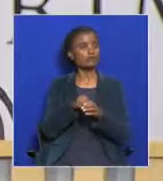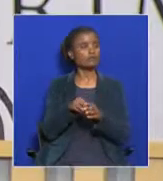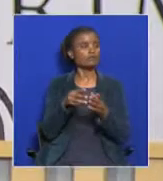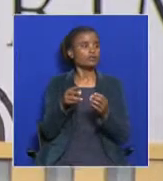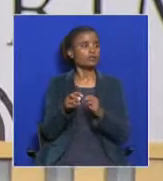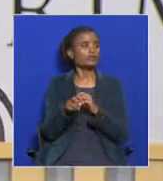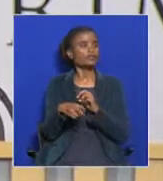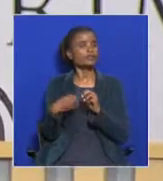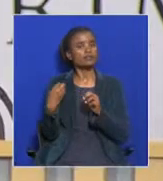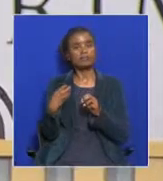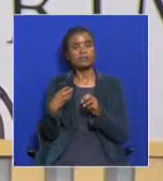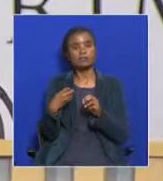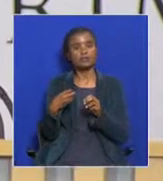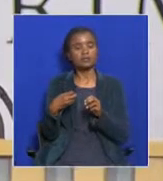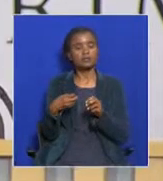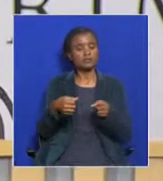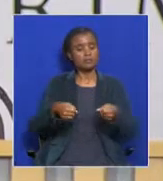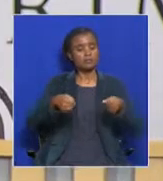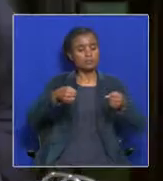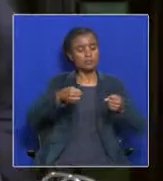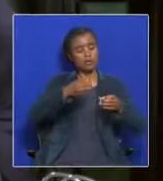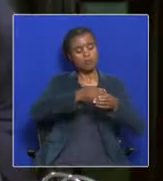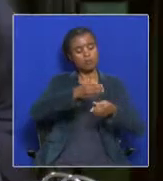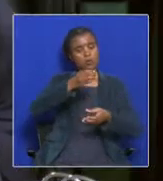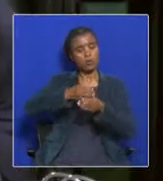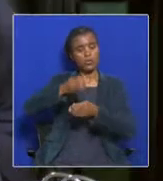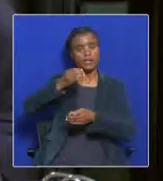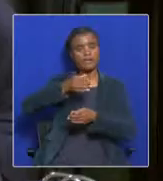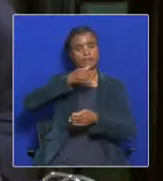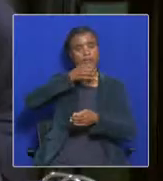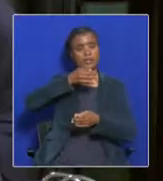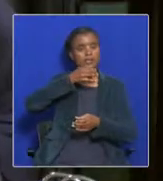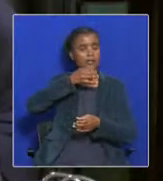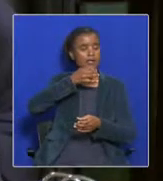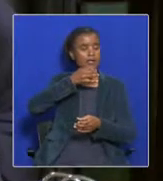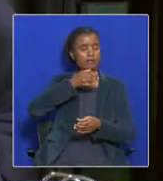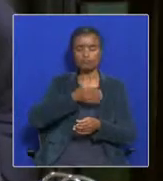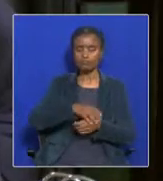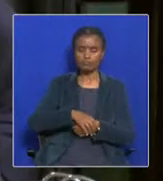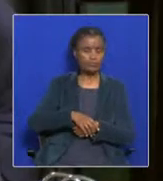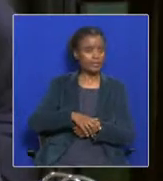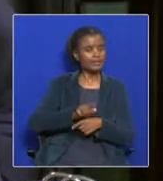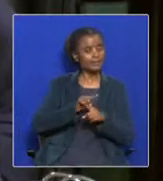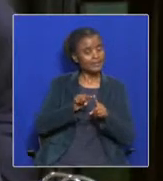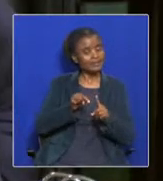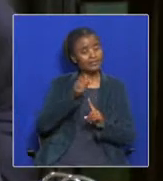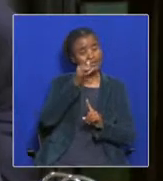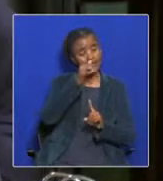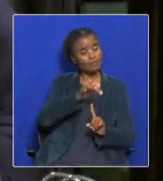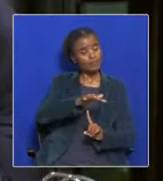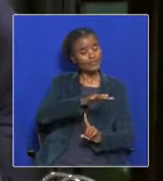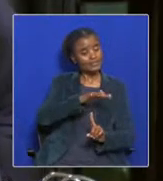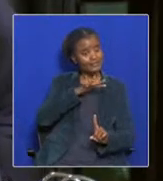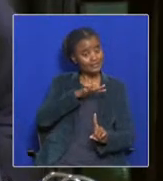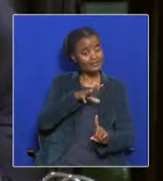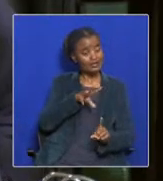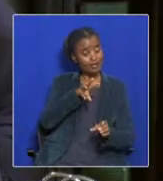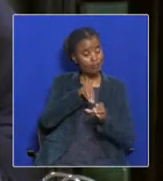No. It's a crime scene involving cocaine, a drug bust, serious